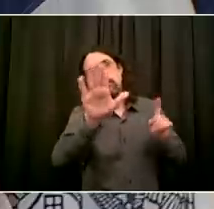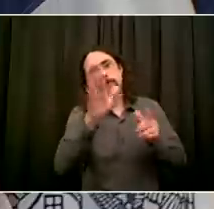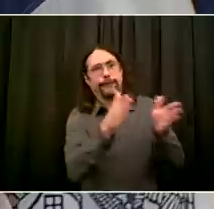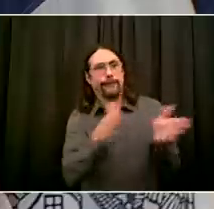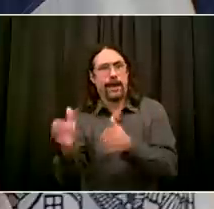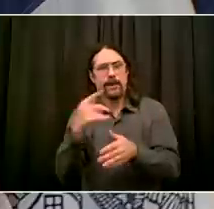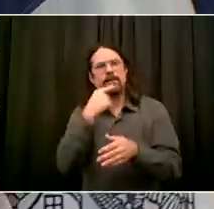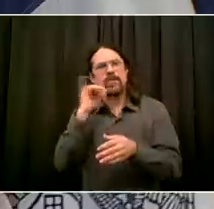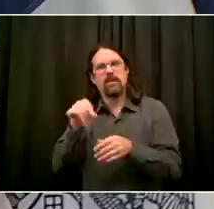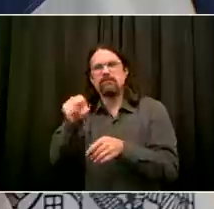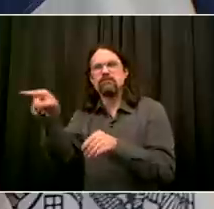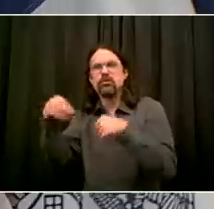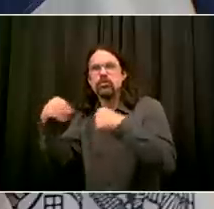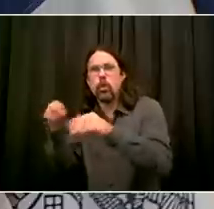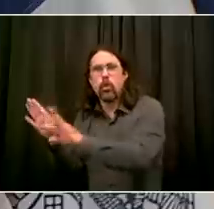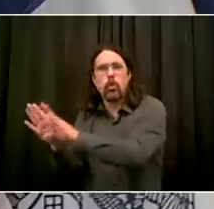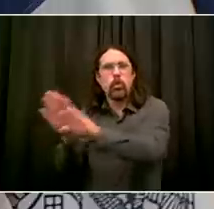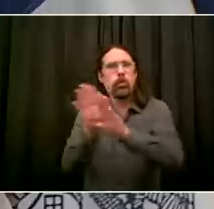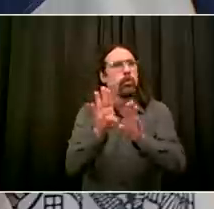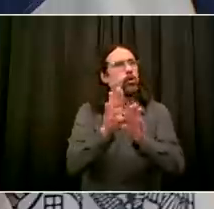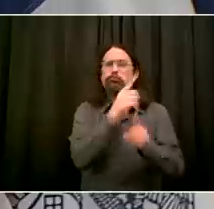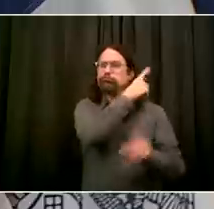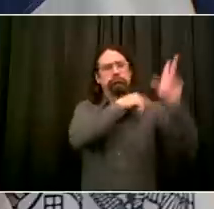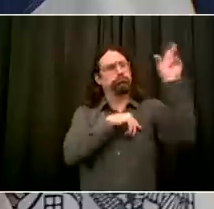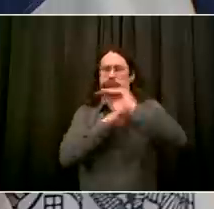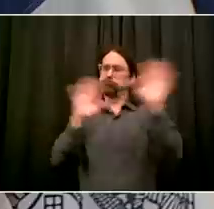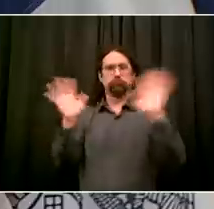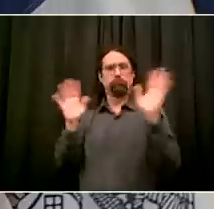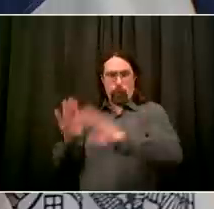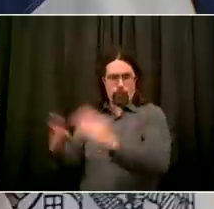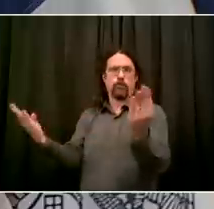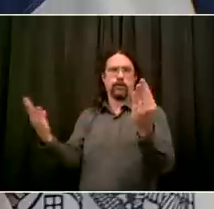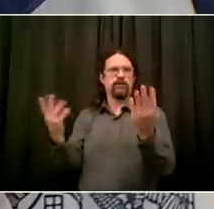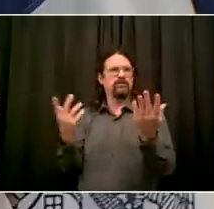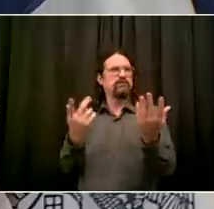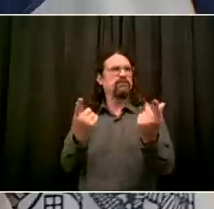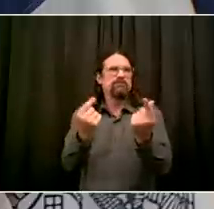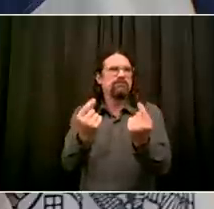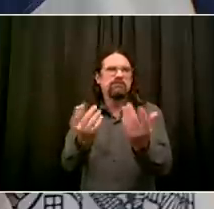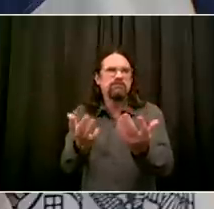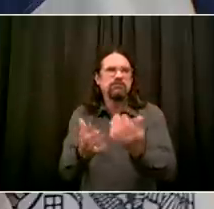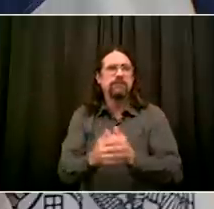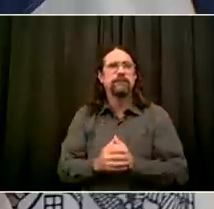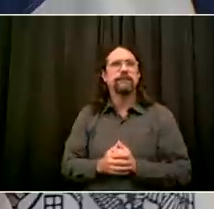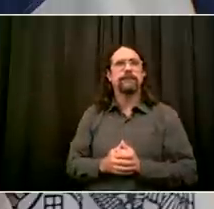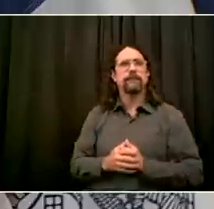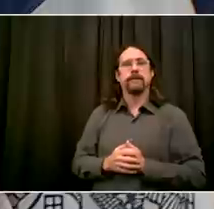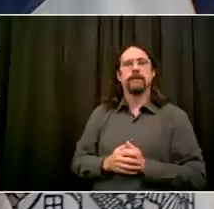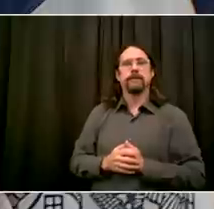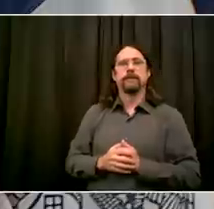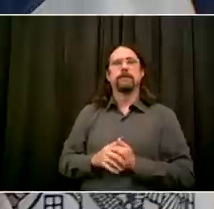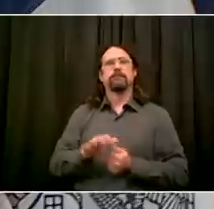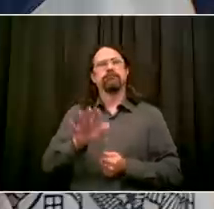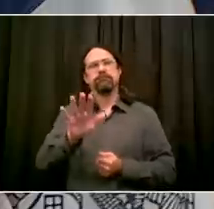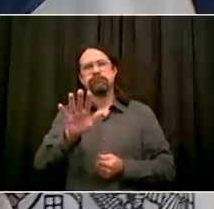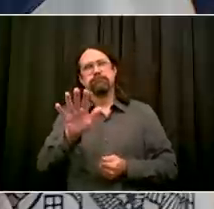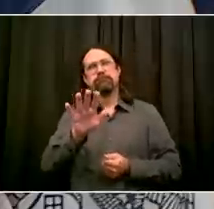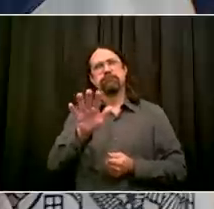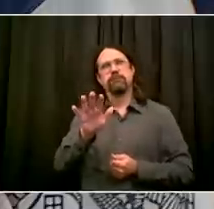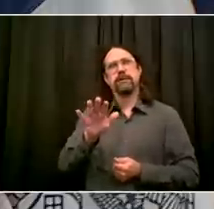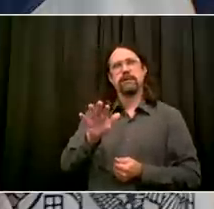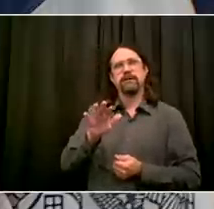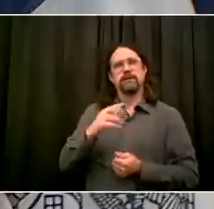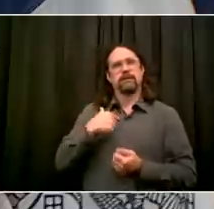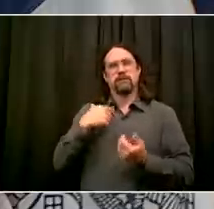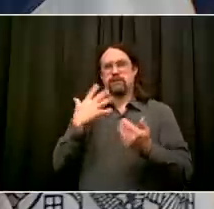be ready for Wednesday morning. We're not going to put out a plan, seek approval from the state, and then not be ready to implement it. We are ready